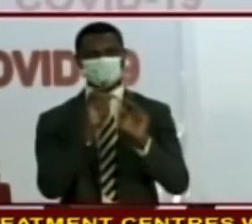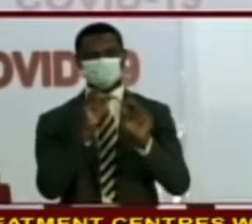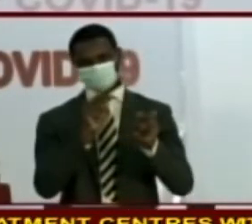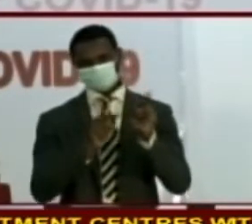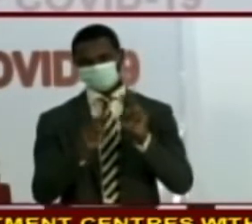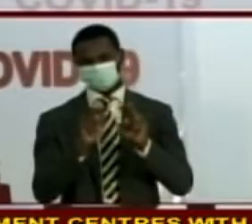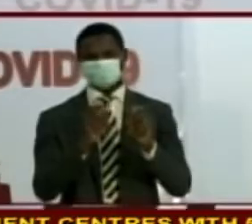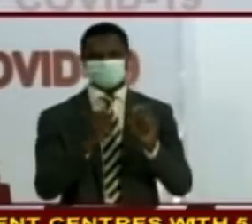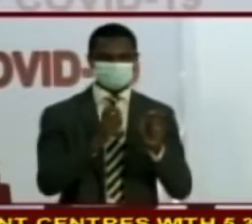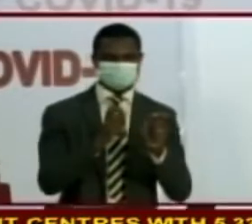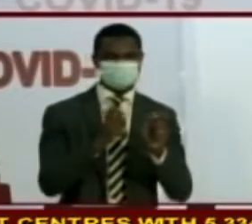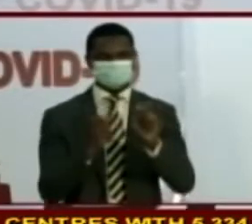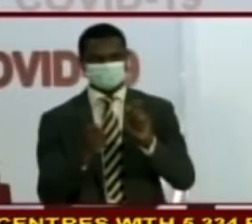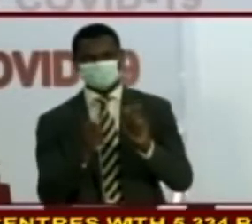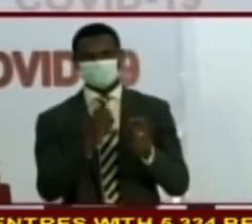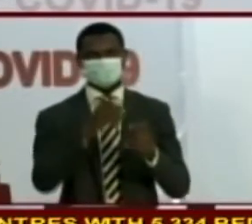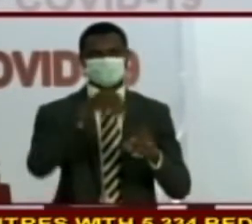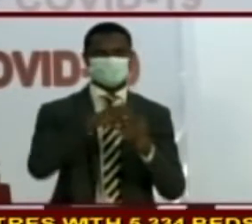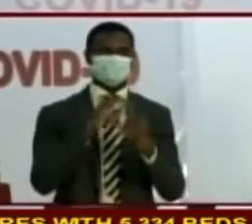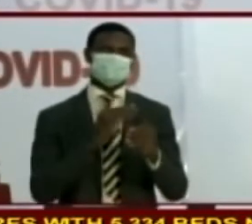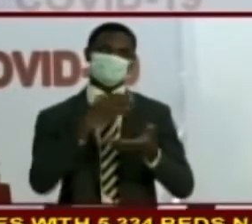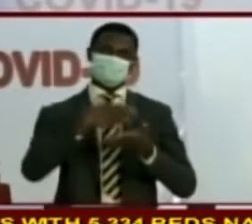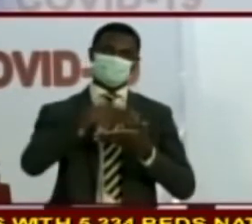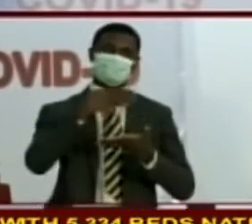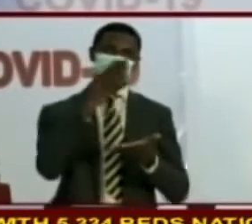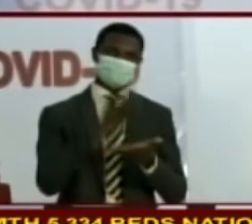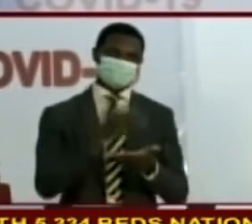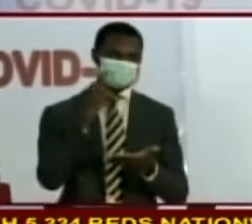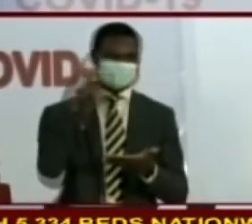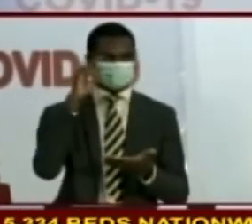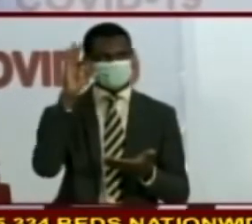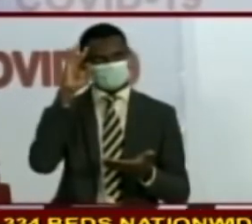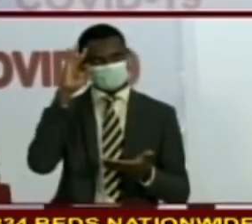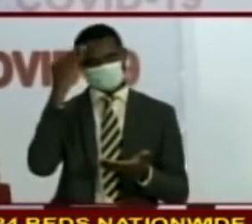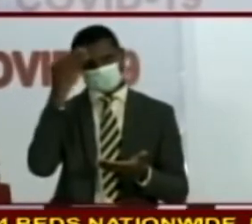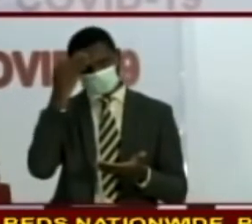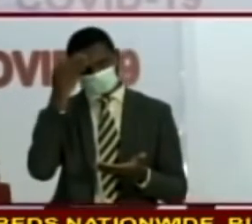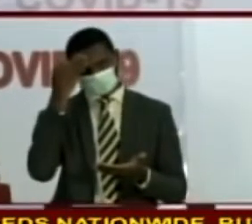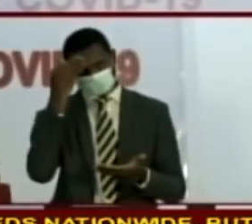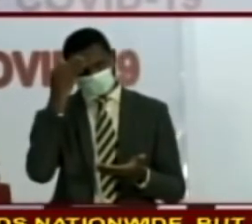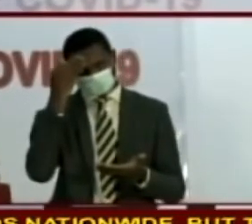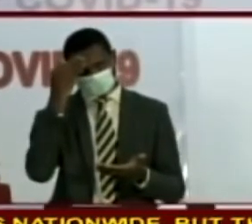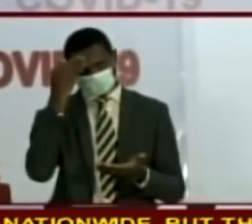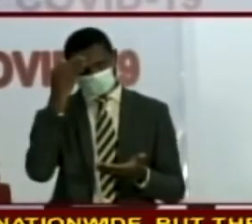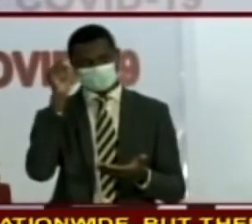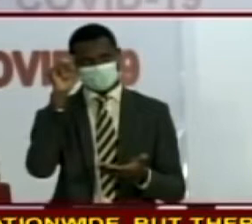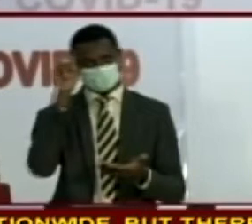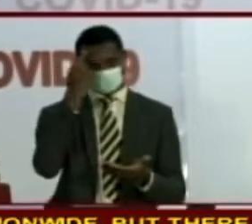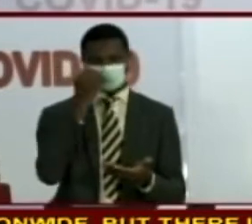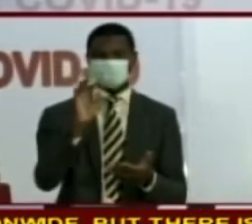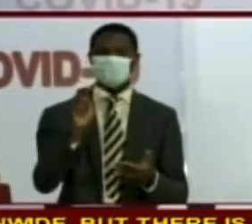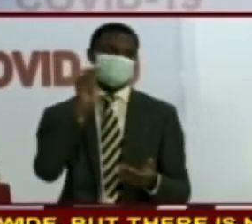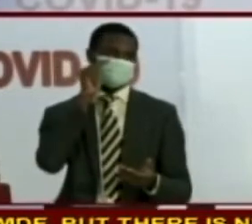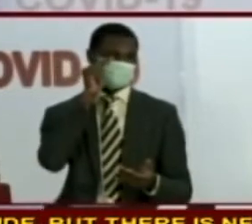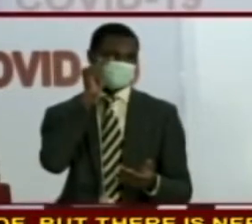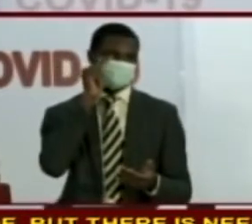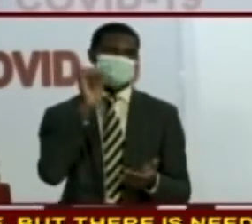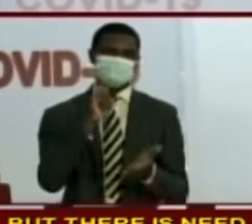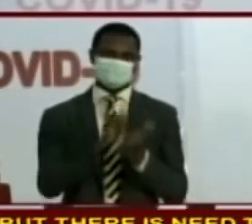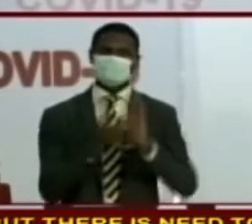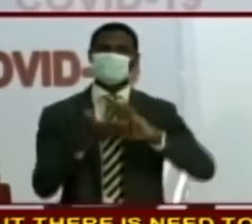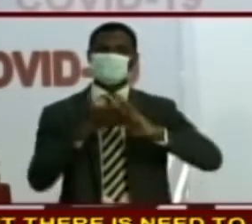adjustments that are going to be made in the budgets of the Federal Republic of Nigeria, which has become of necessity because of the economic